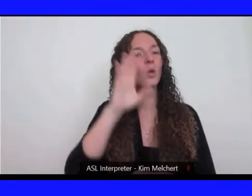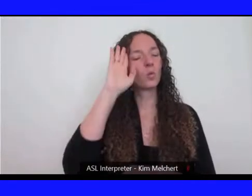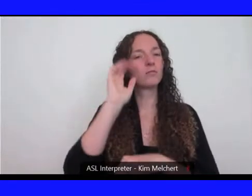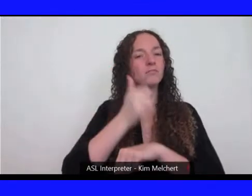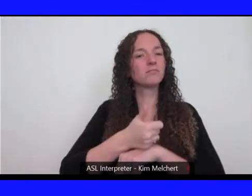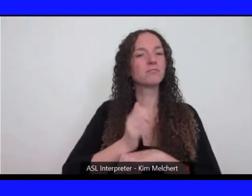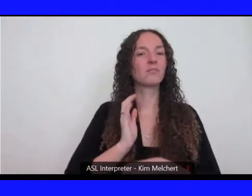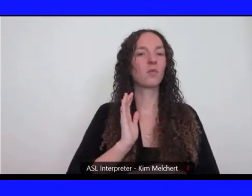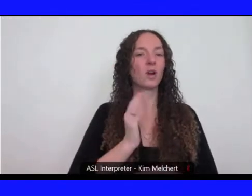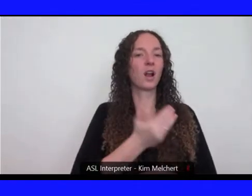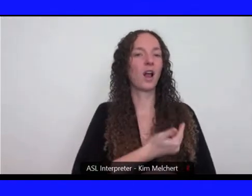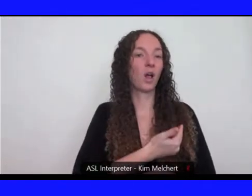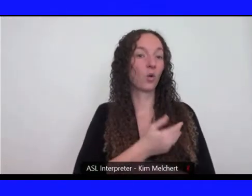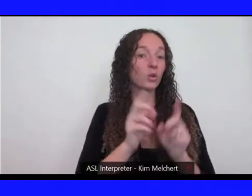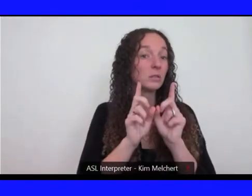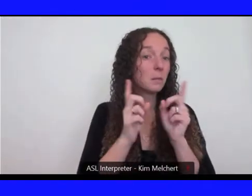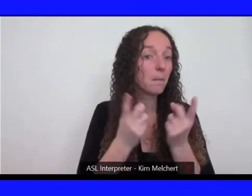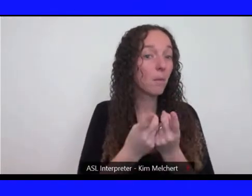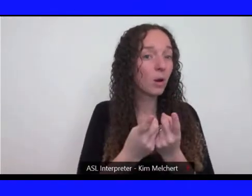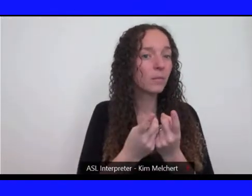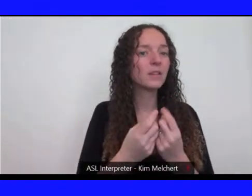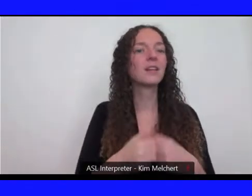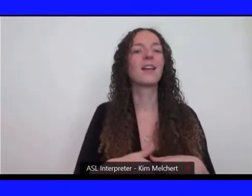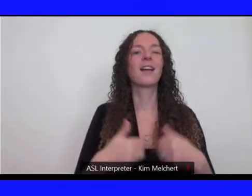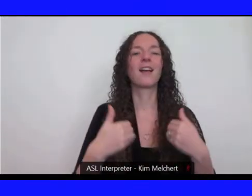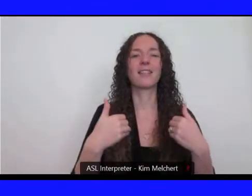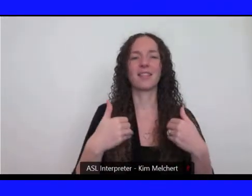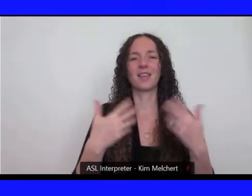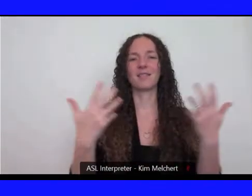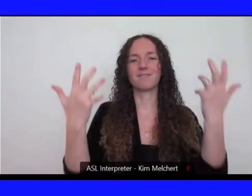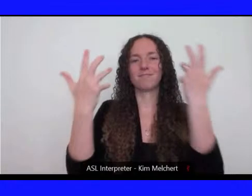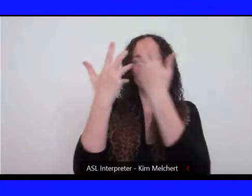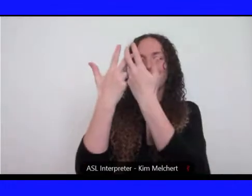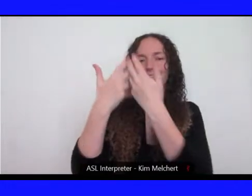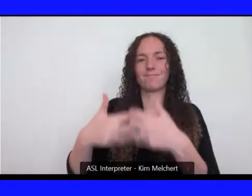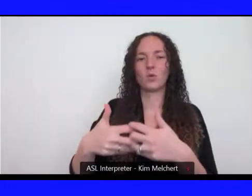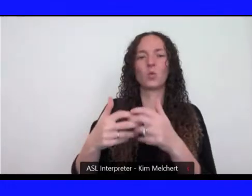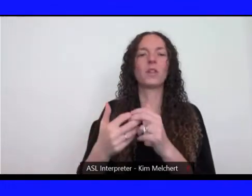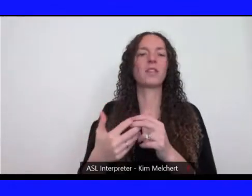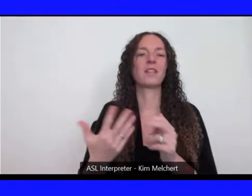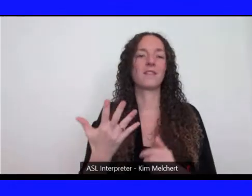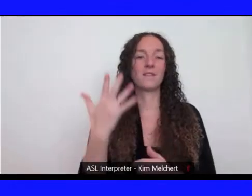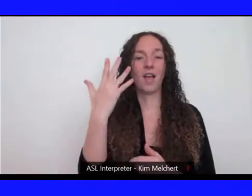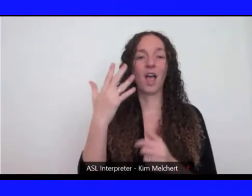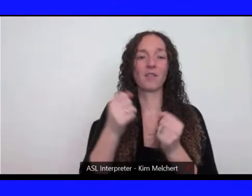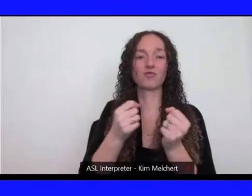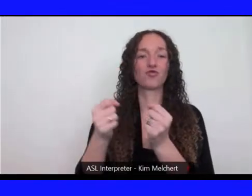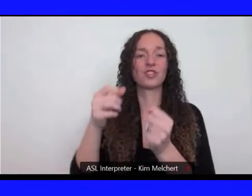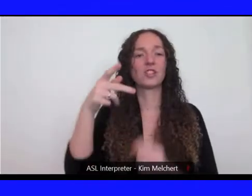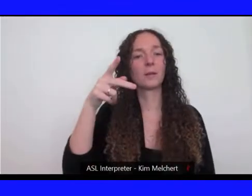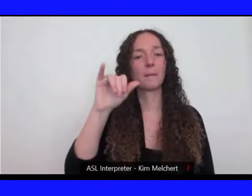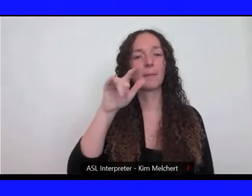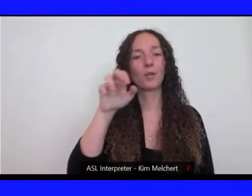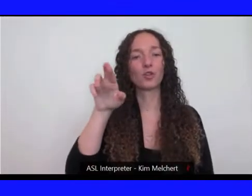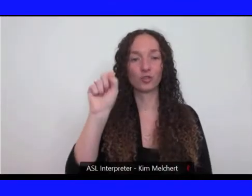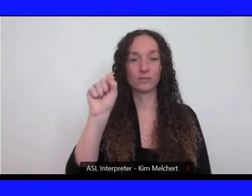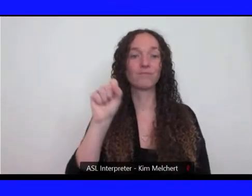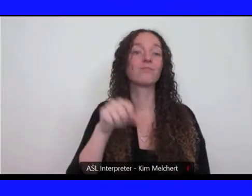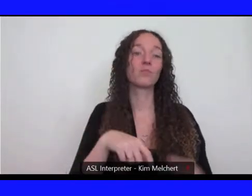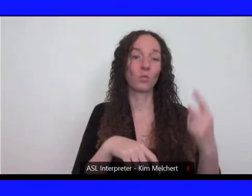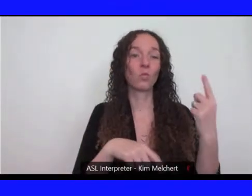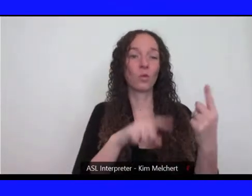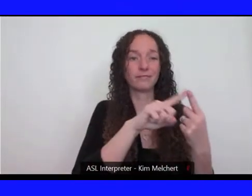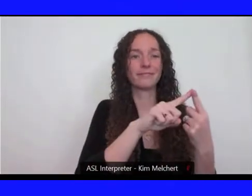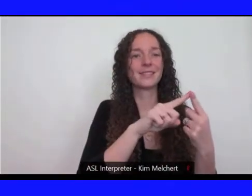Really doubling down on the wellness of our staff coming out of this pandemic. Like it's been going on for almost 2 years now,